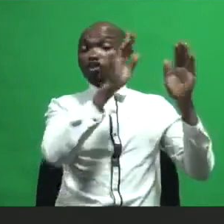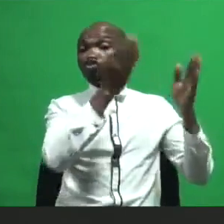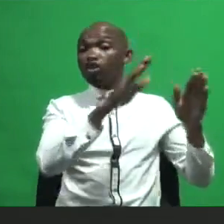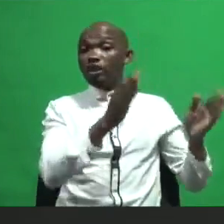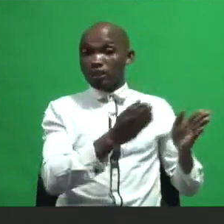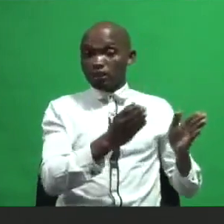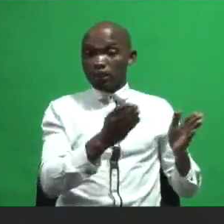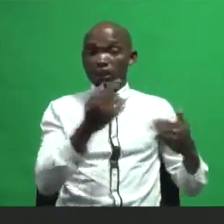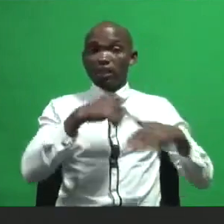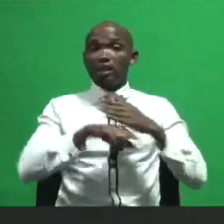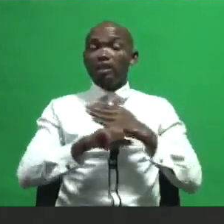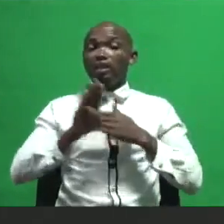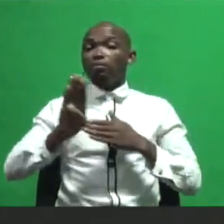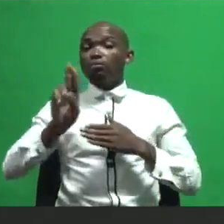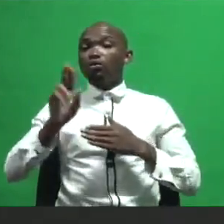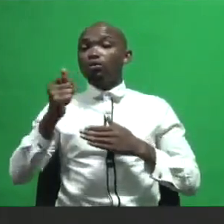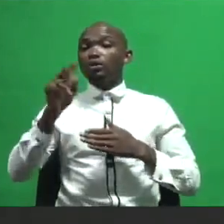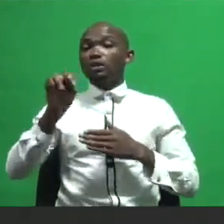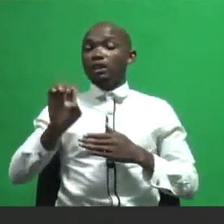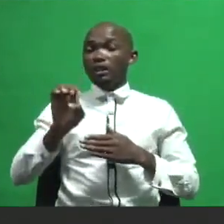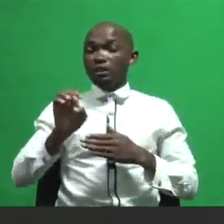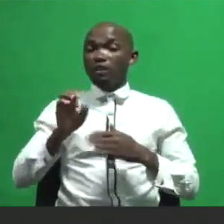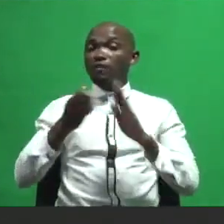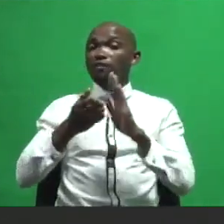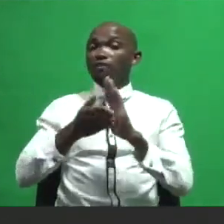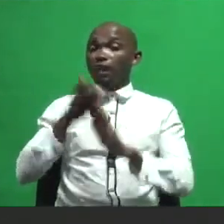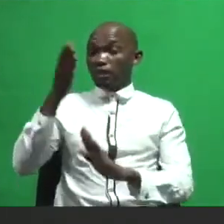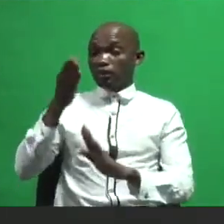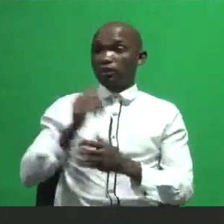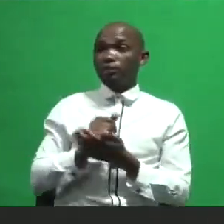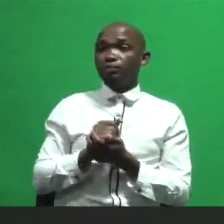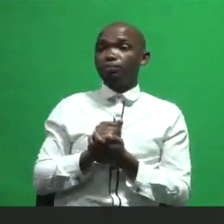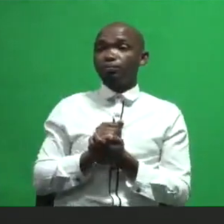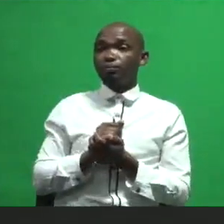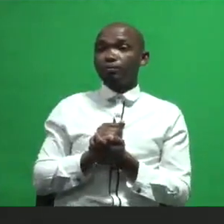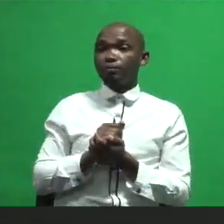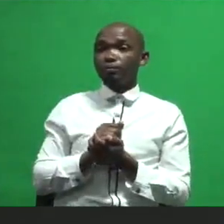the structure from this butane. So first,